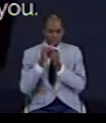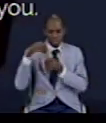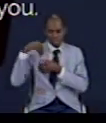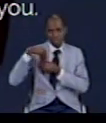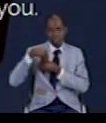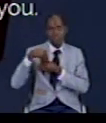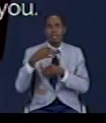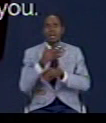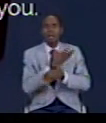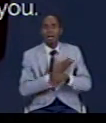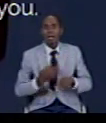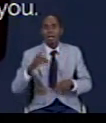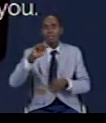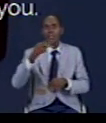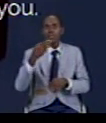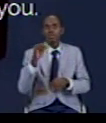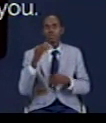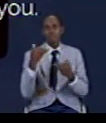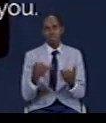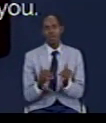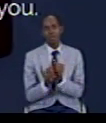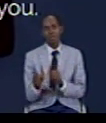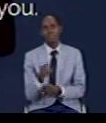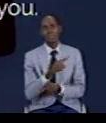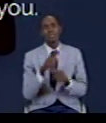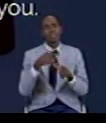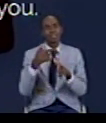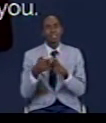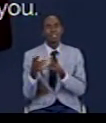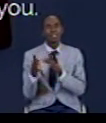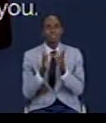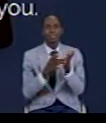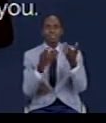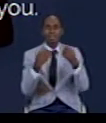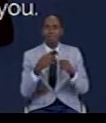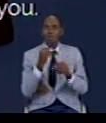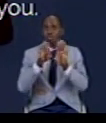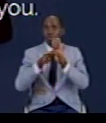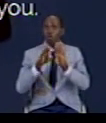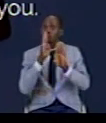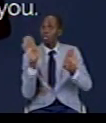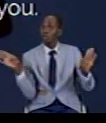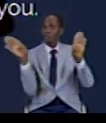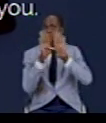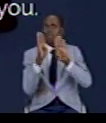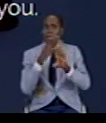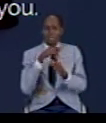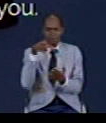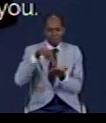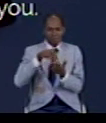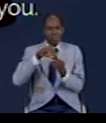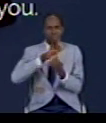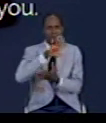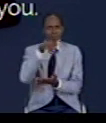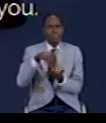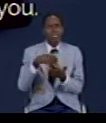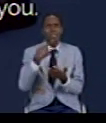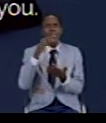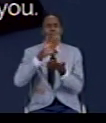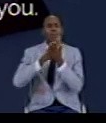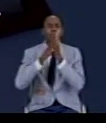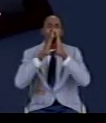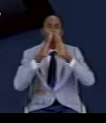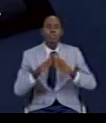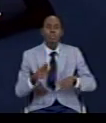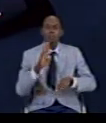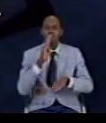and Thomas with them. Then came Jesus, the doors being shut, and stood in the midst, and said, Peace be unto